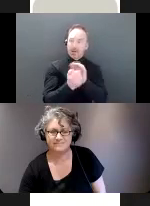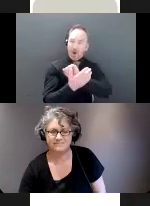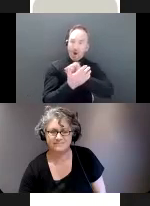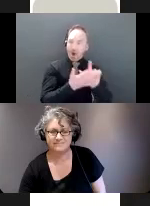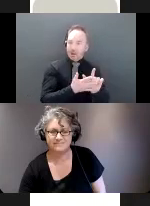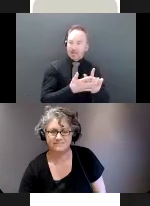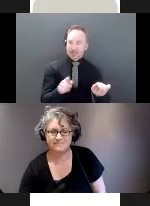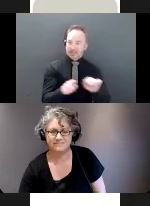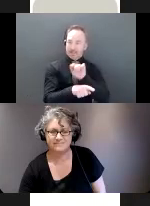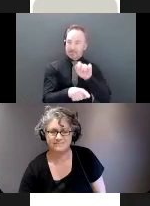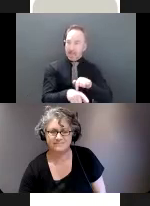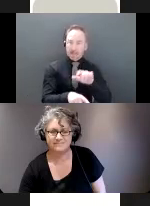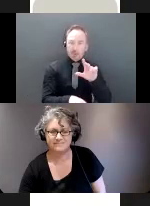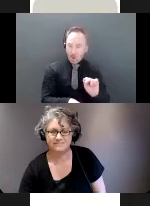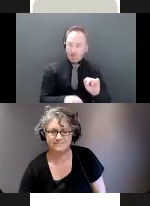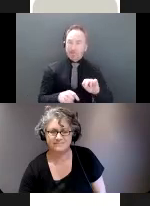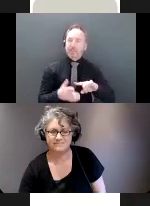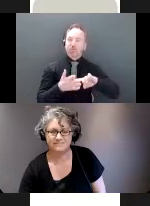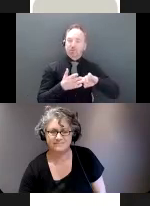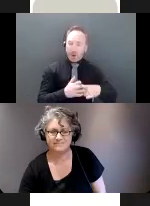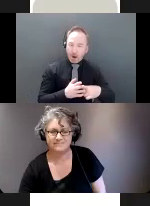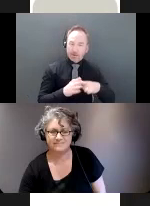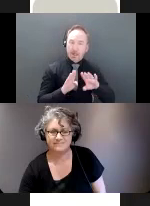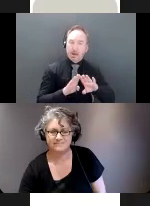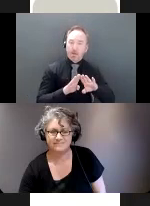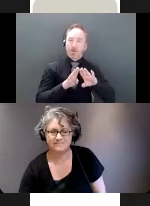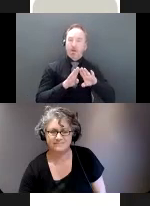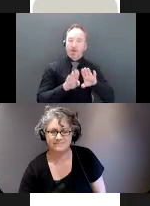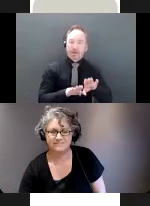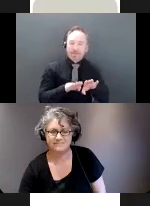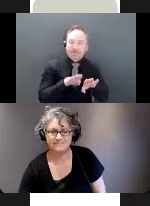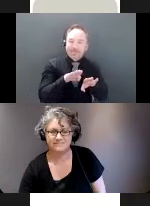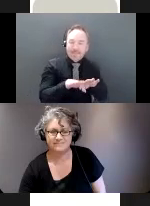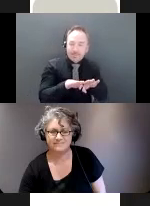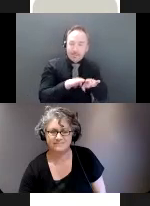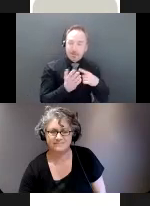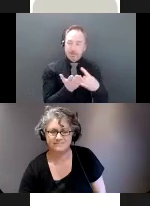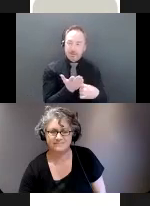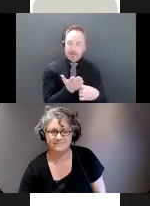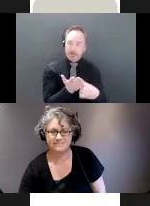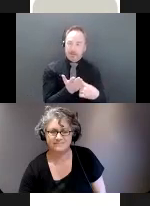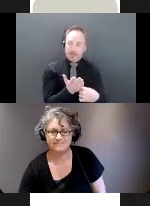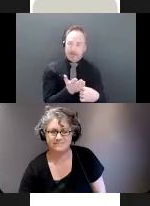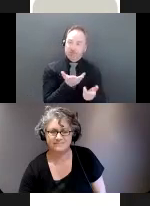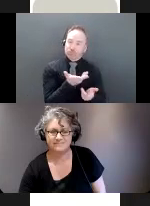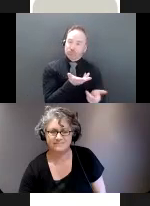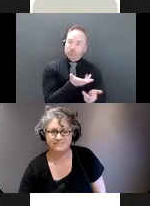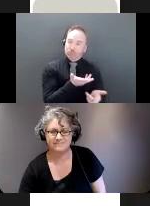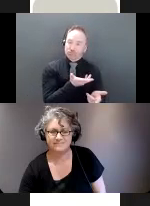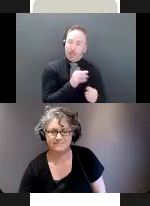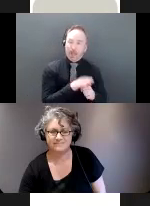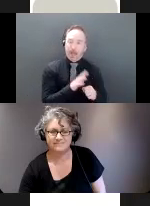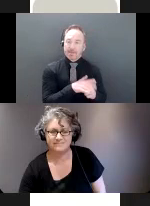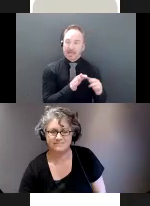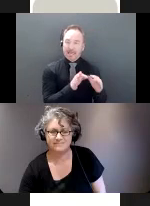really opening up the door to future conversations, and asking questions and reflecting on the language that she's using. So somebody